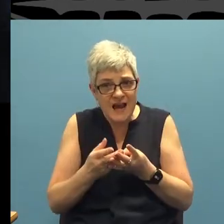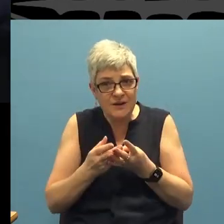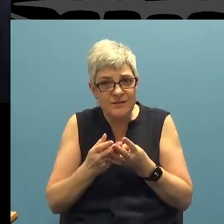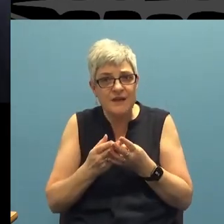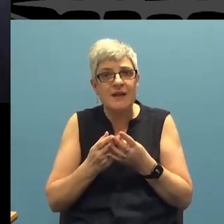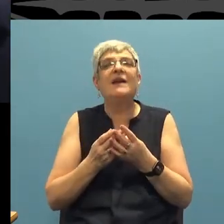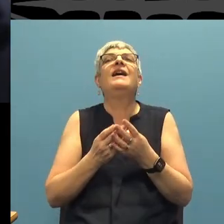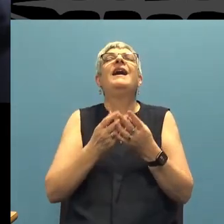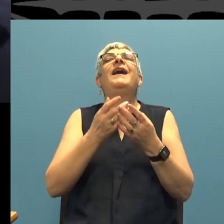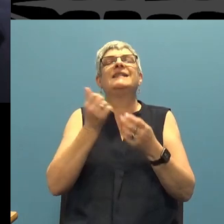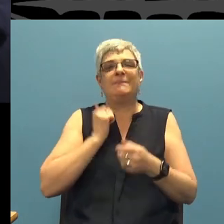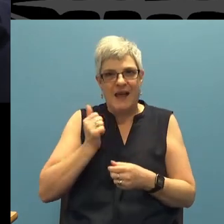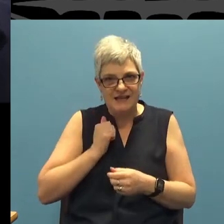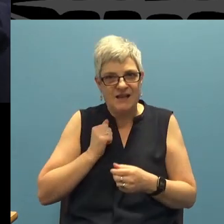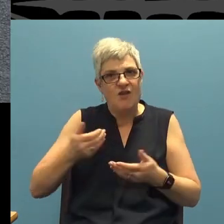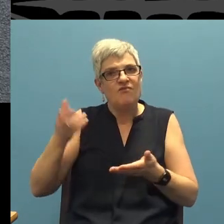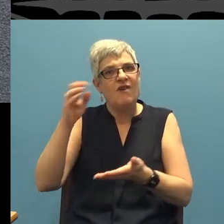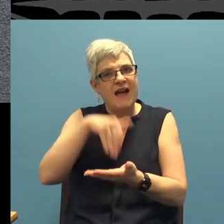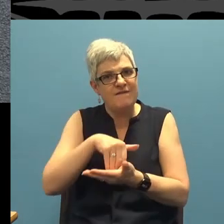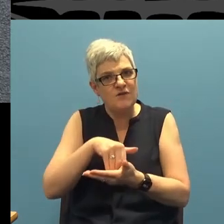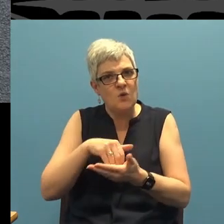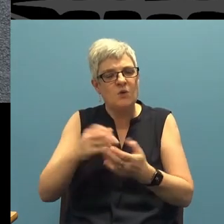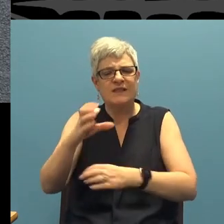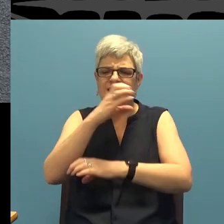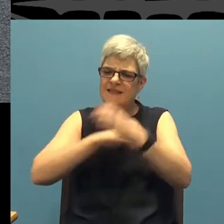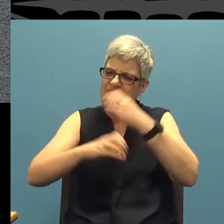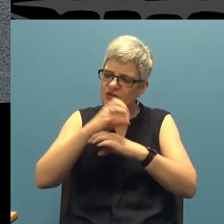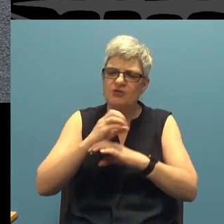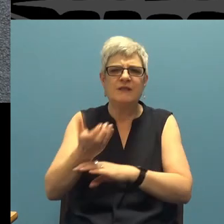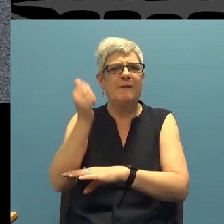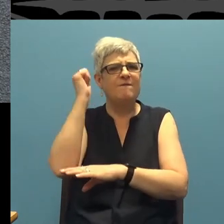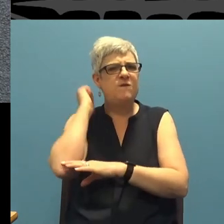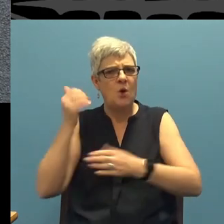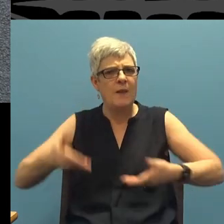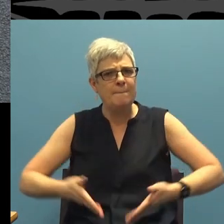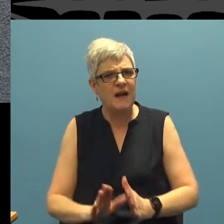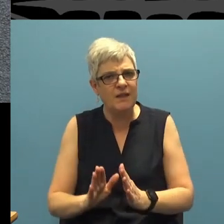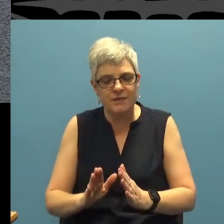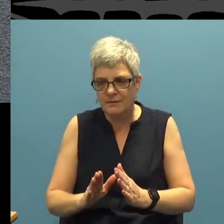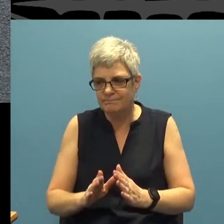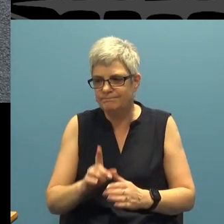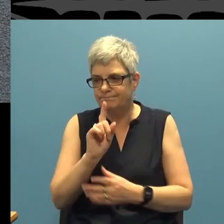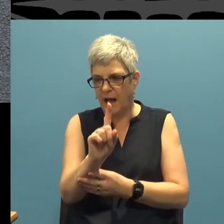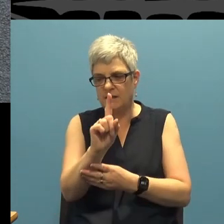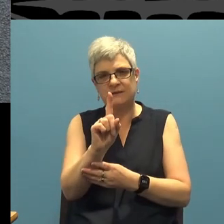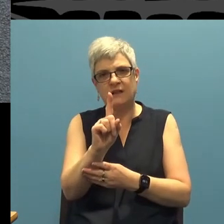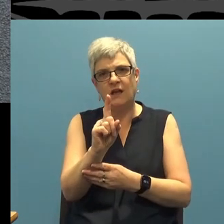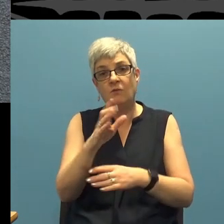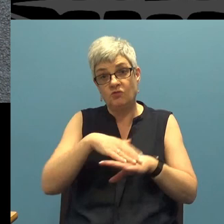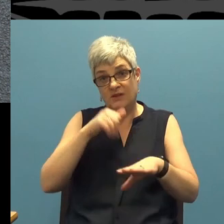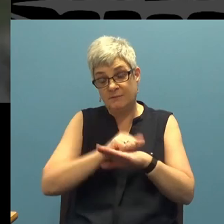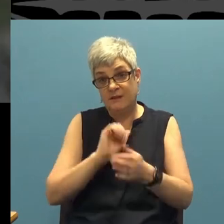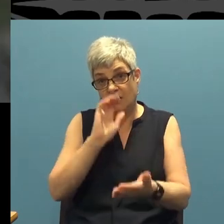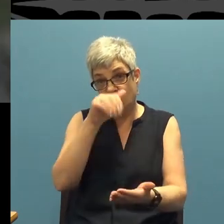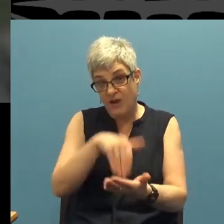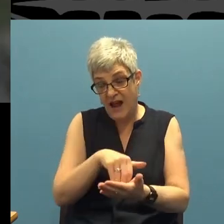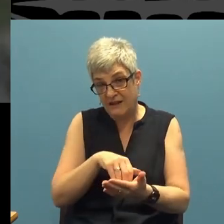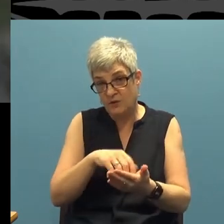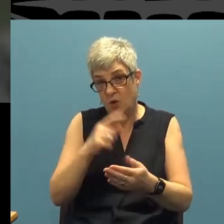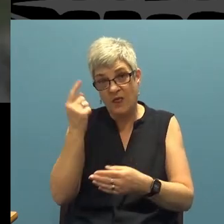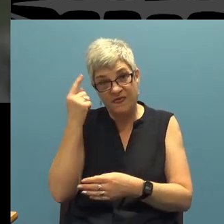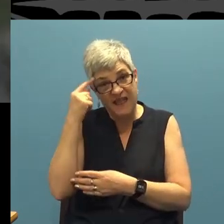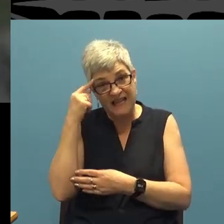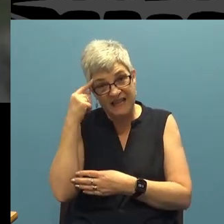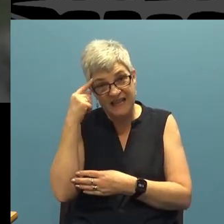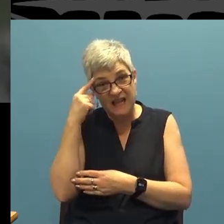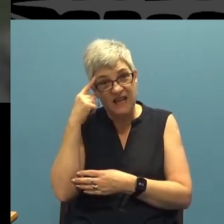arrival centuries before the birth. Thing is, when Christmas comes round, maybe there's a danger that we go Pinterest